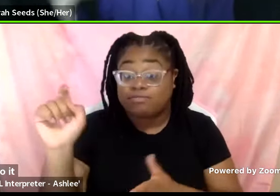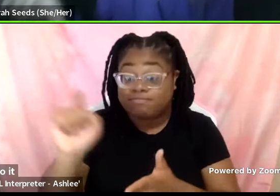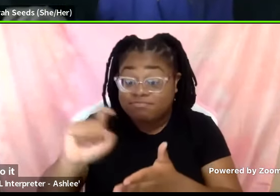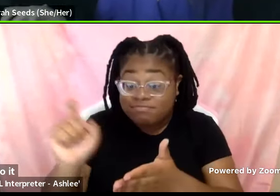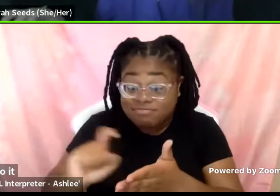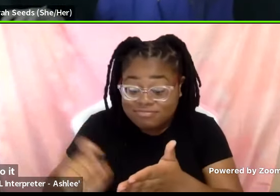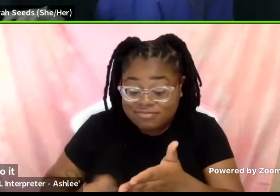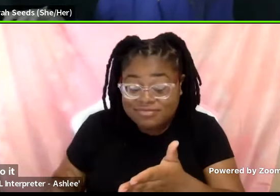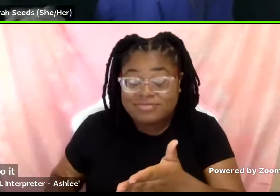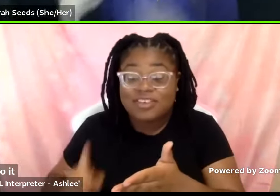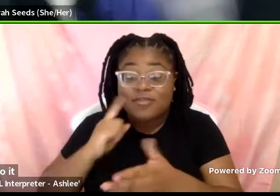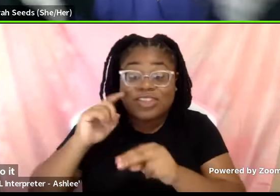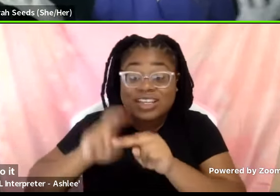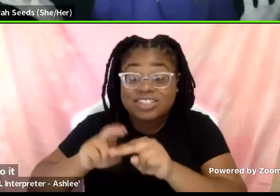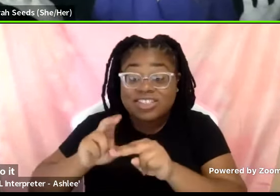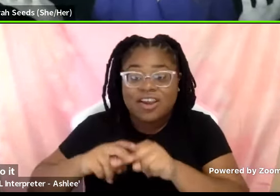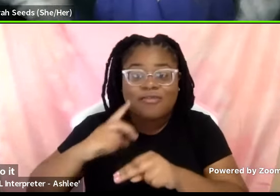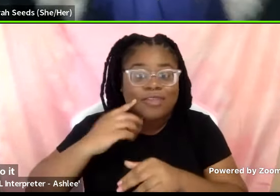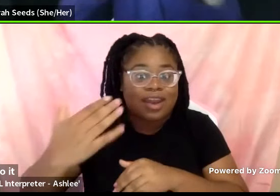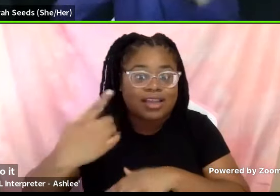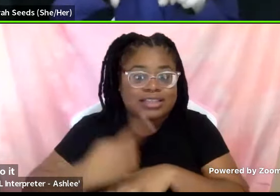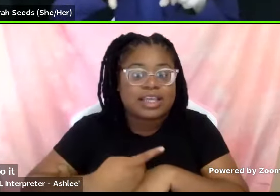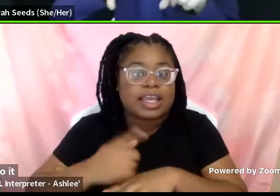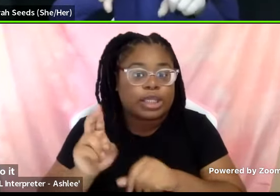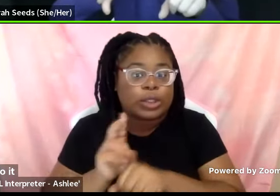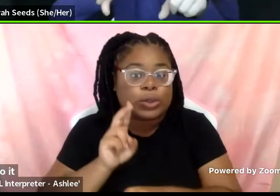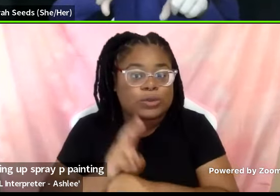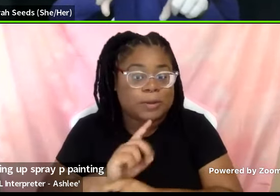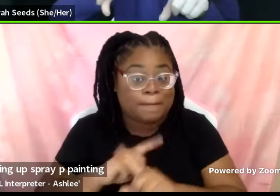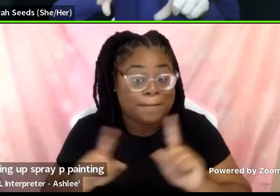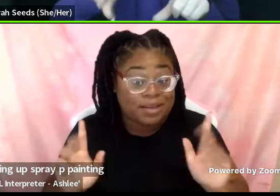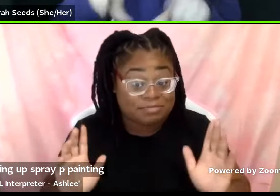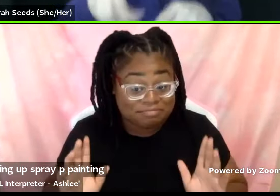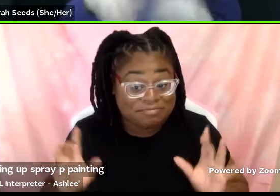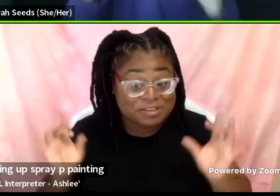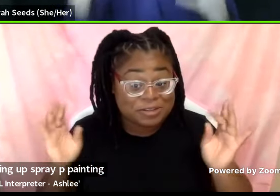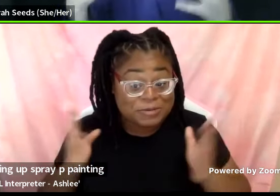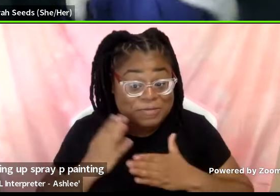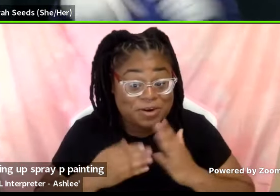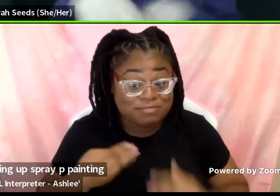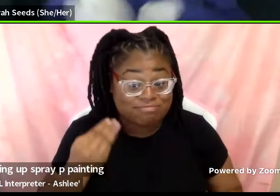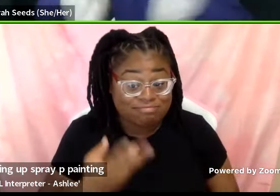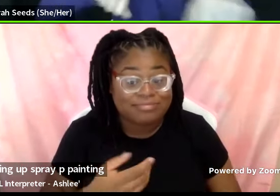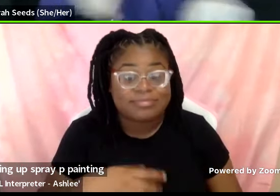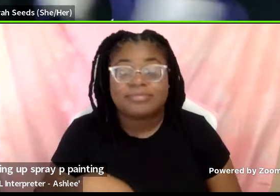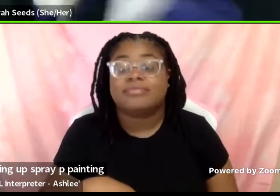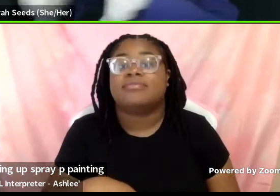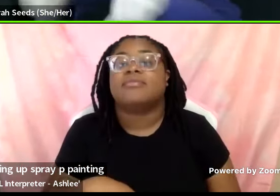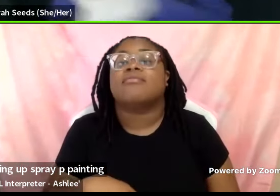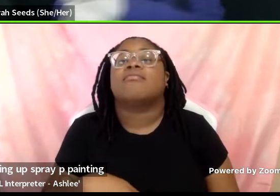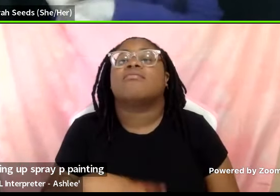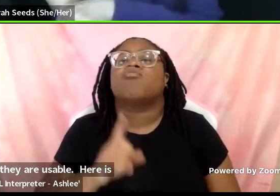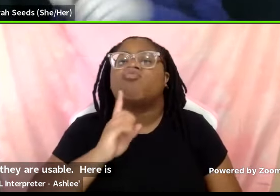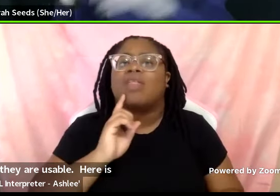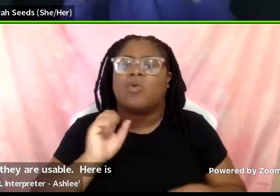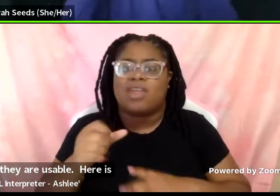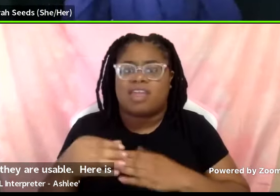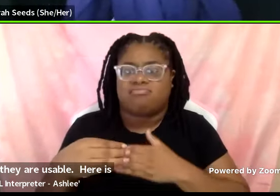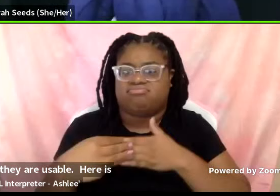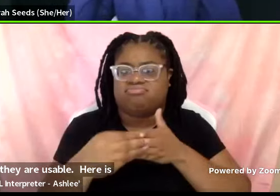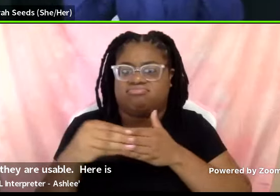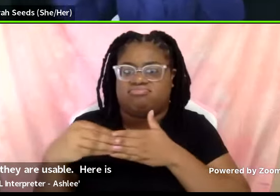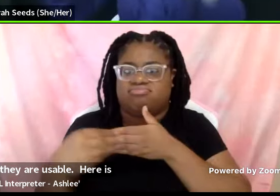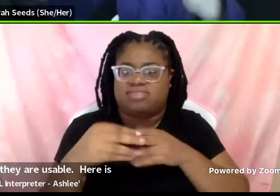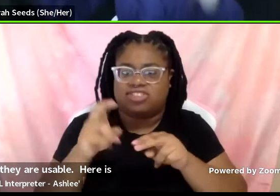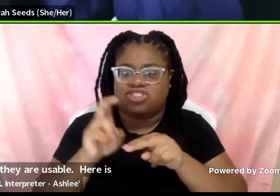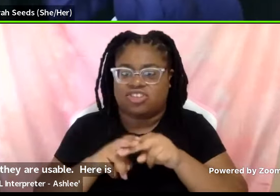chairs so the next day they'd be usable. But here's the dope part. Because they're so manipulative and usable, we use